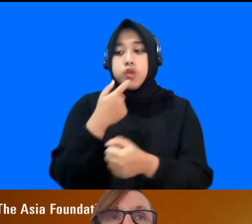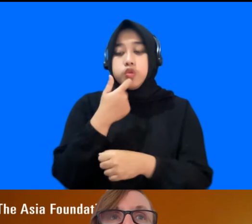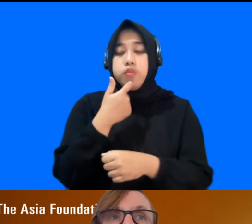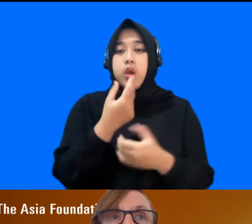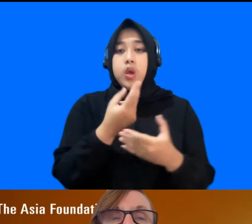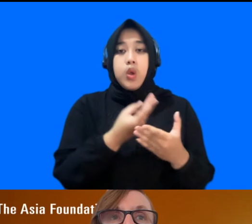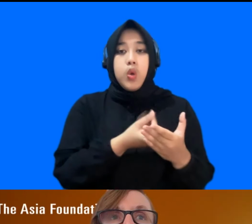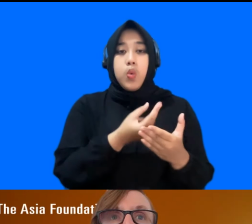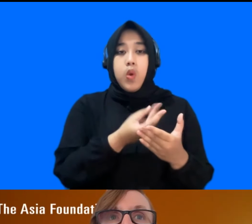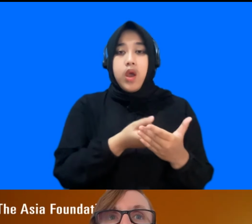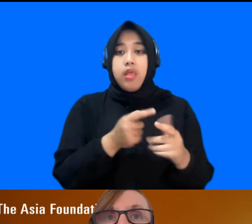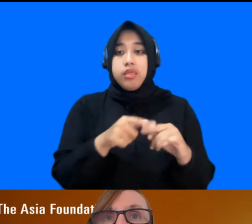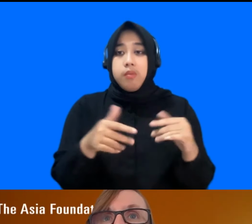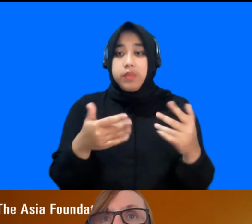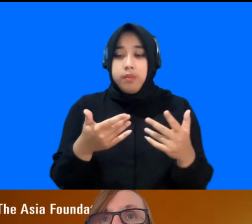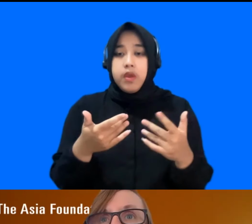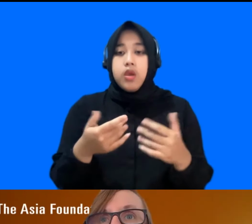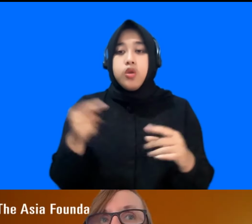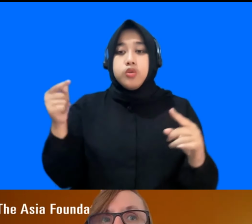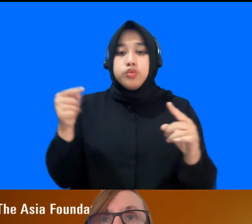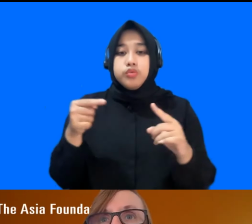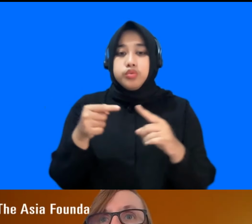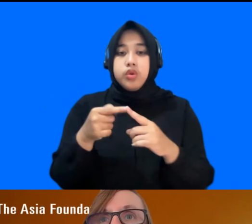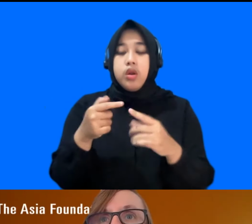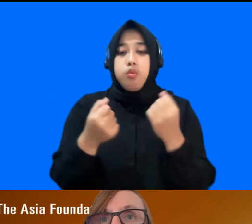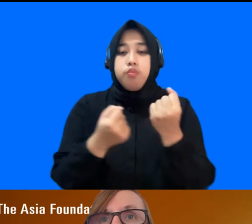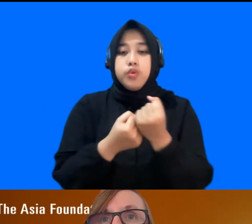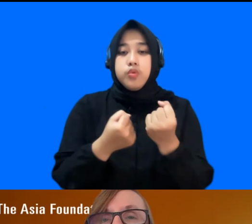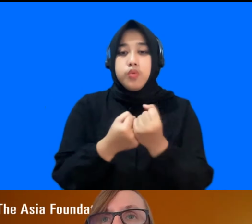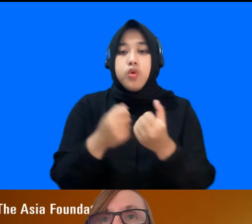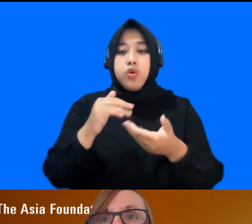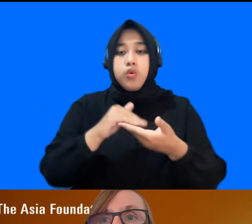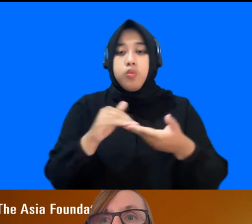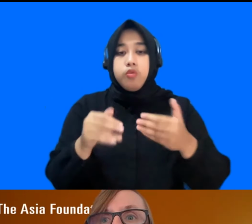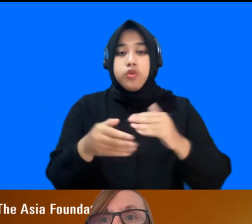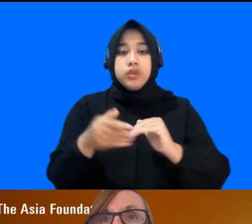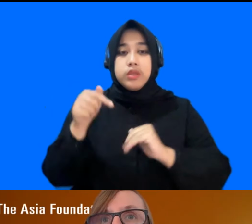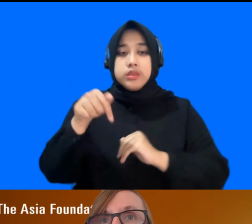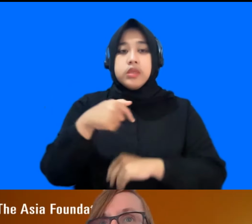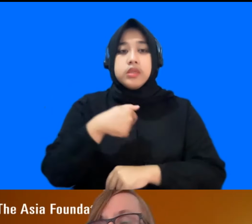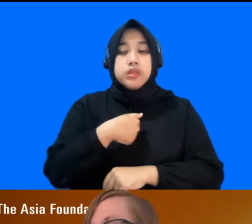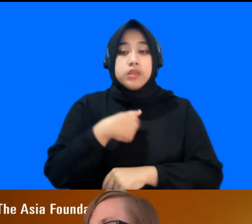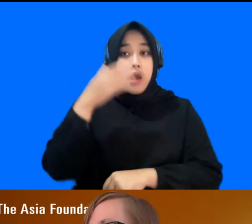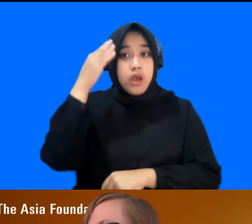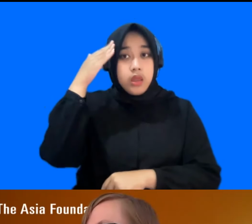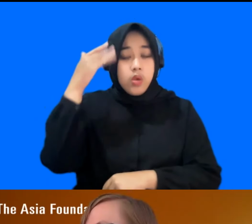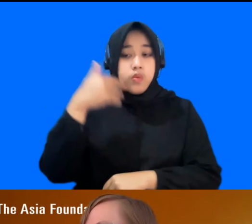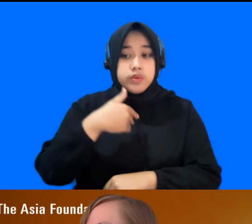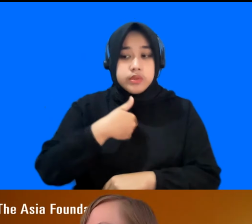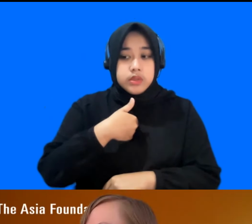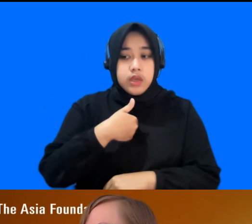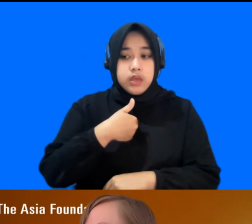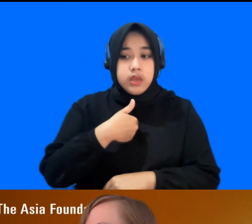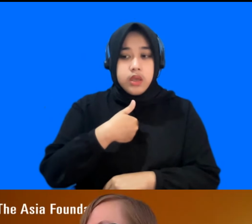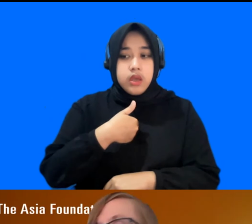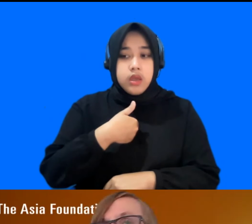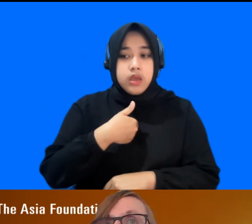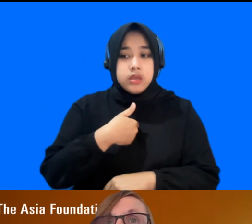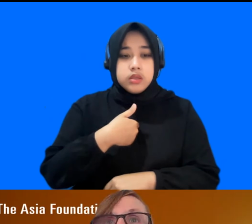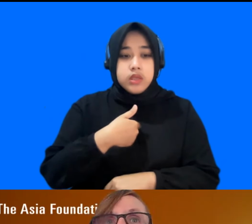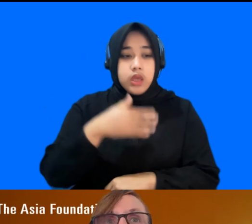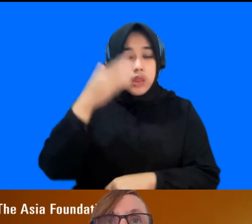community and supporting the community itself. I know, and I'm not familiar with all geospatial, all open source projects, but in the